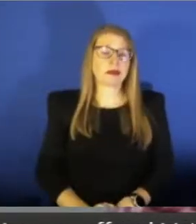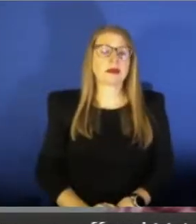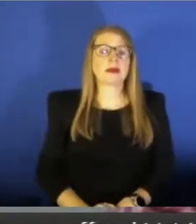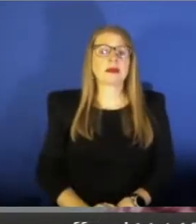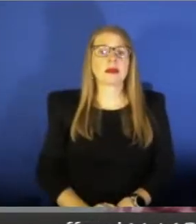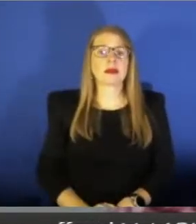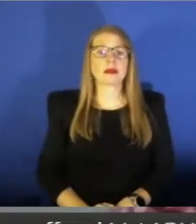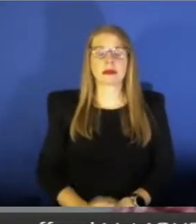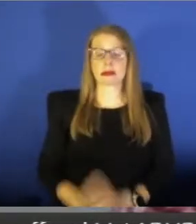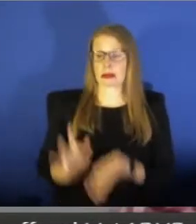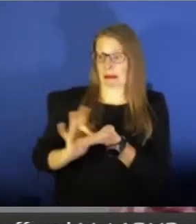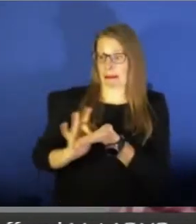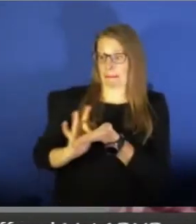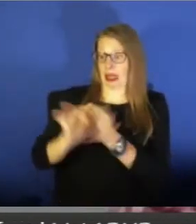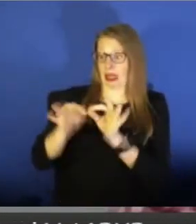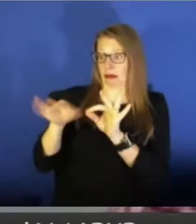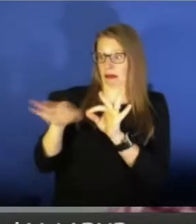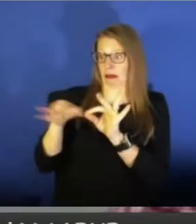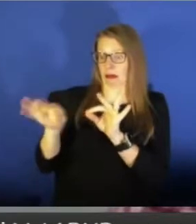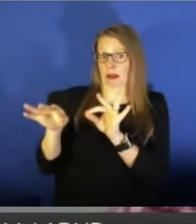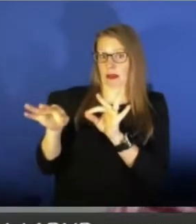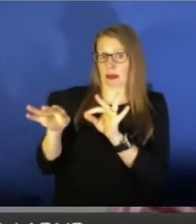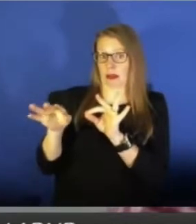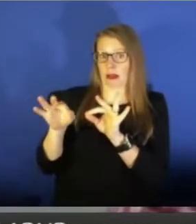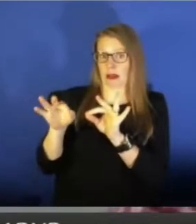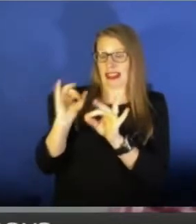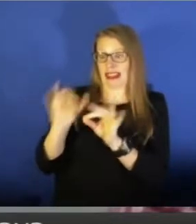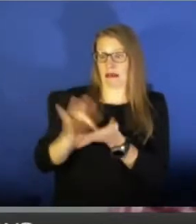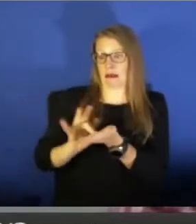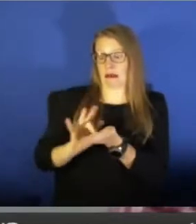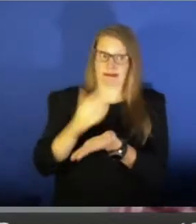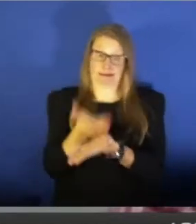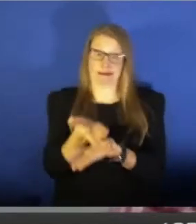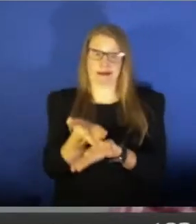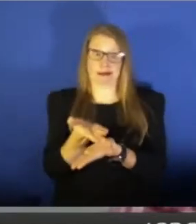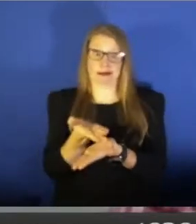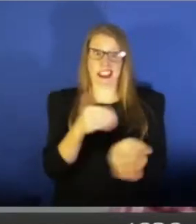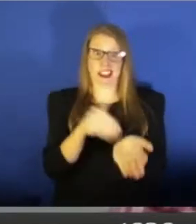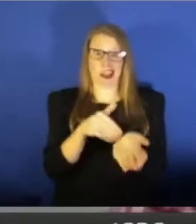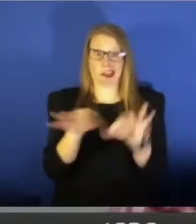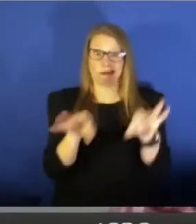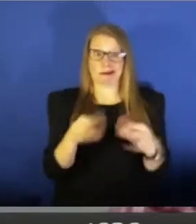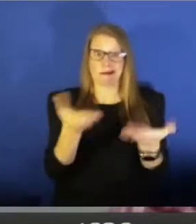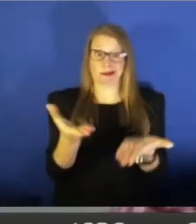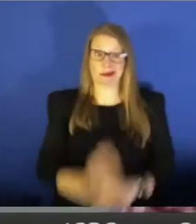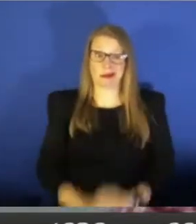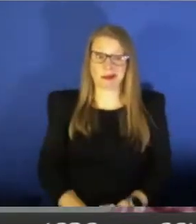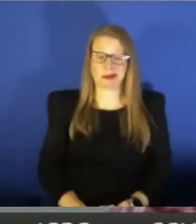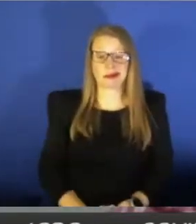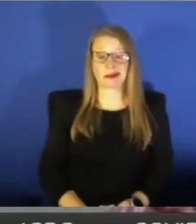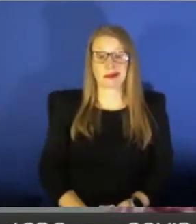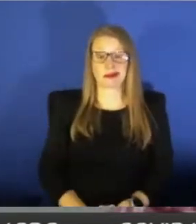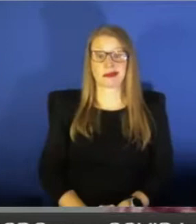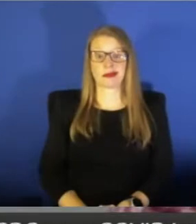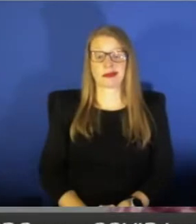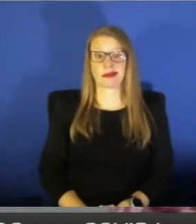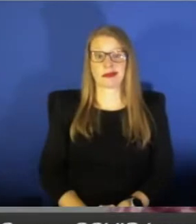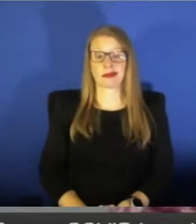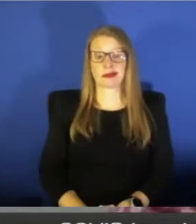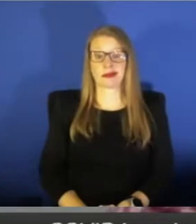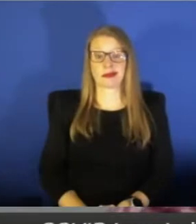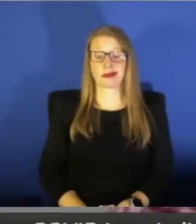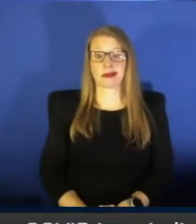I can, but it's from what I understand, it's a synthetic opioid that, like we say, is extremely